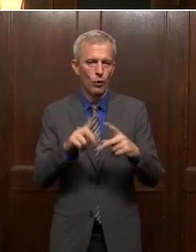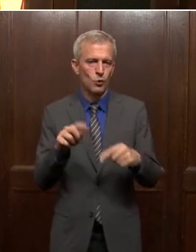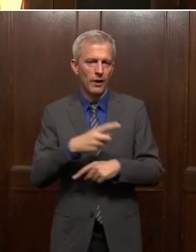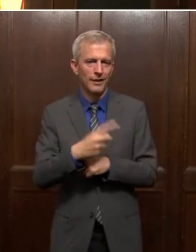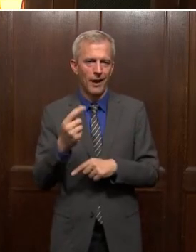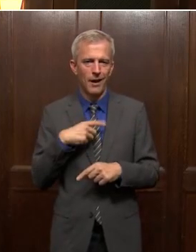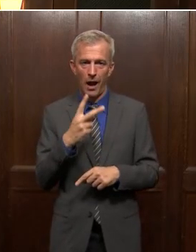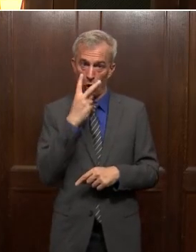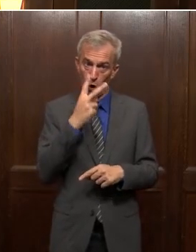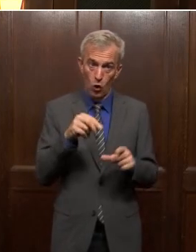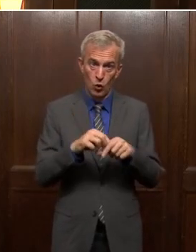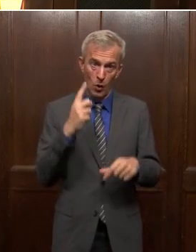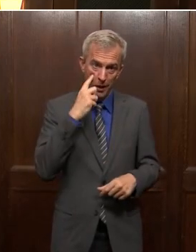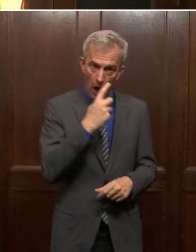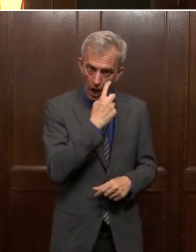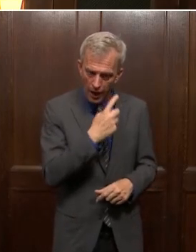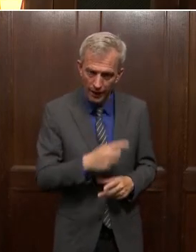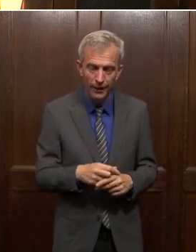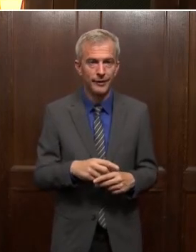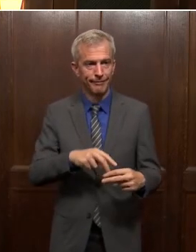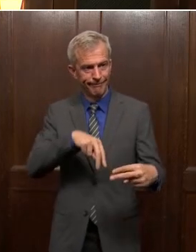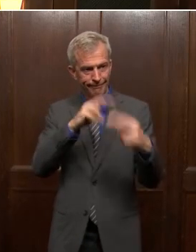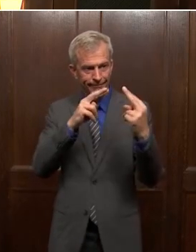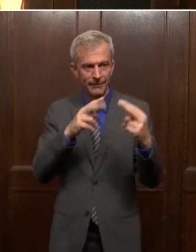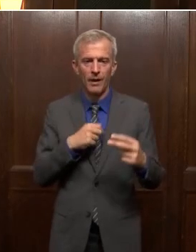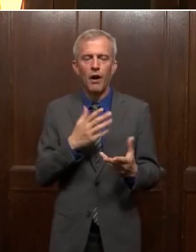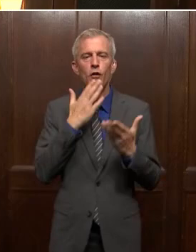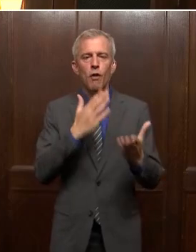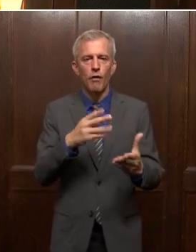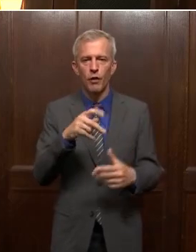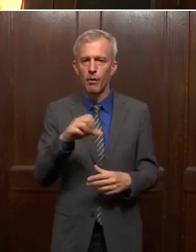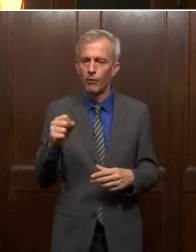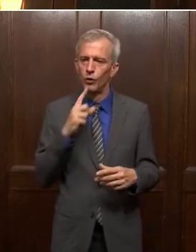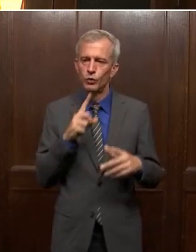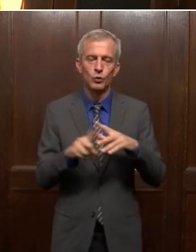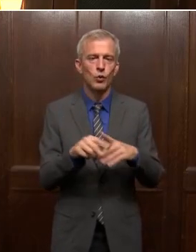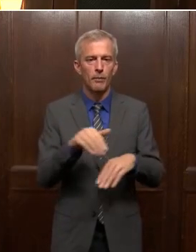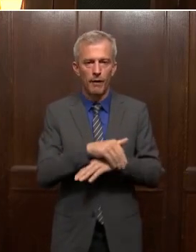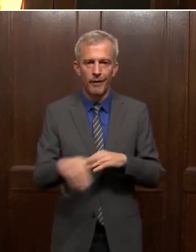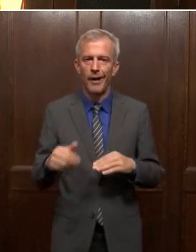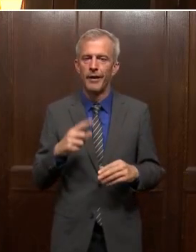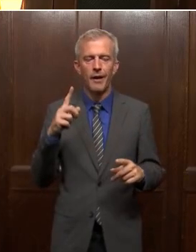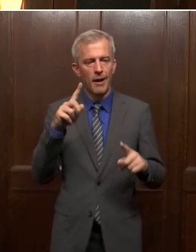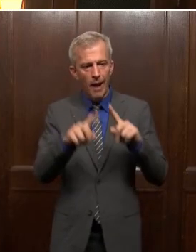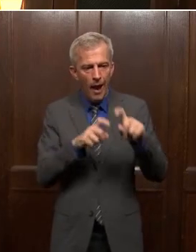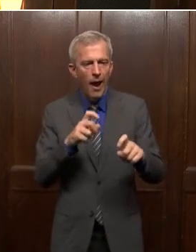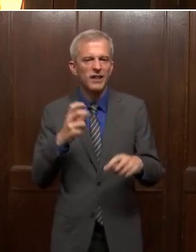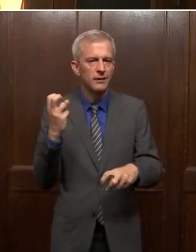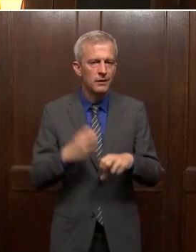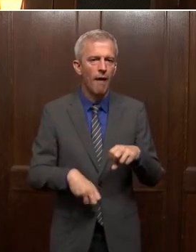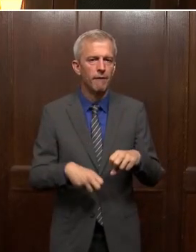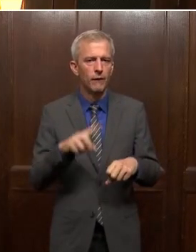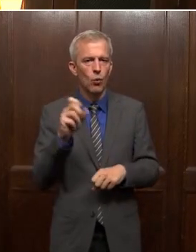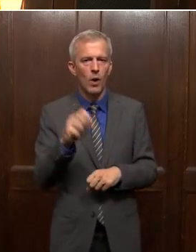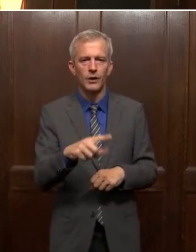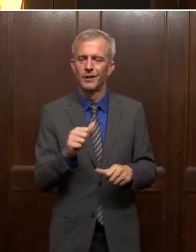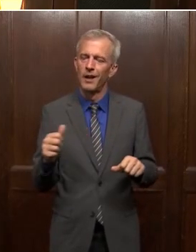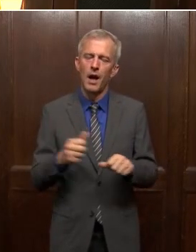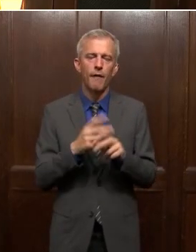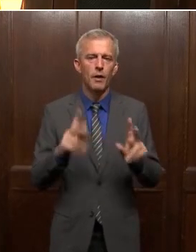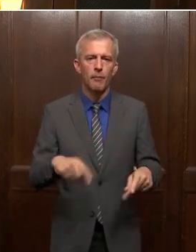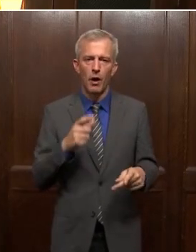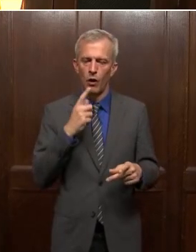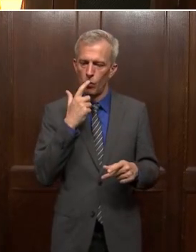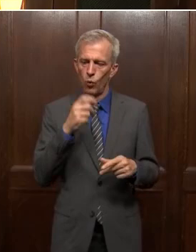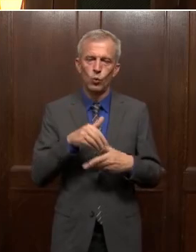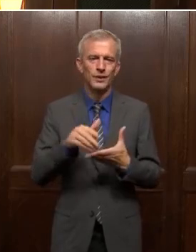have just done an incredible job reporting on this, who show up every night, who ask the great questions, the tough questions, and everybody who broadcasts this. It means